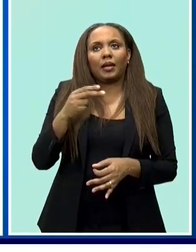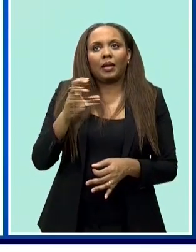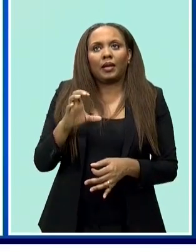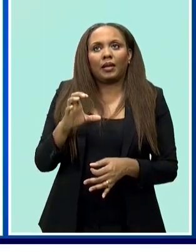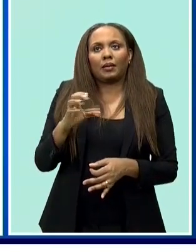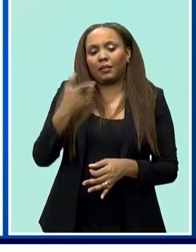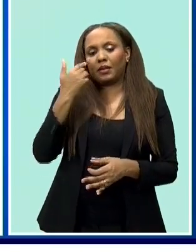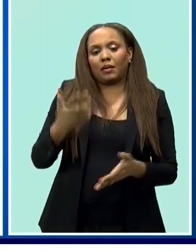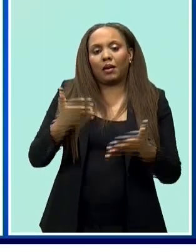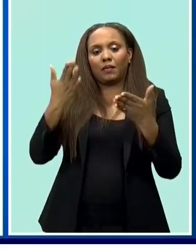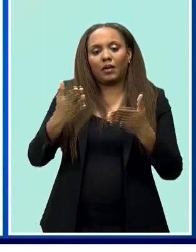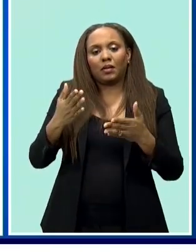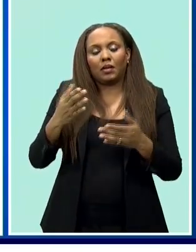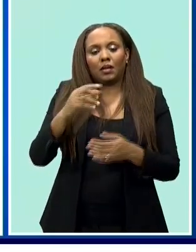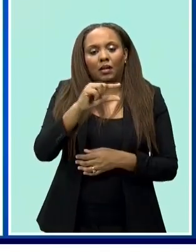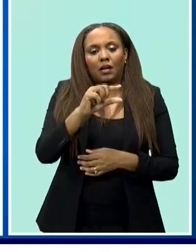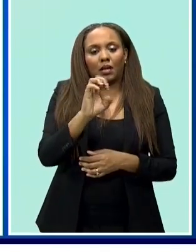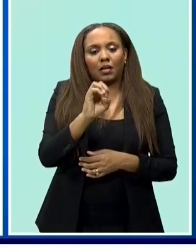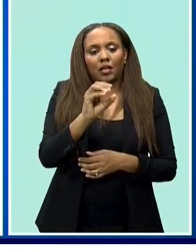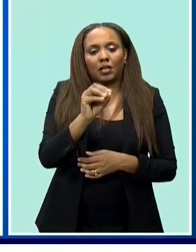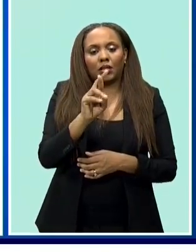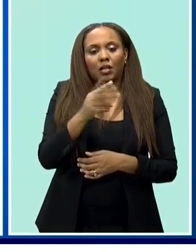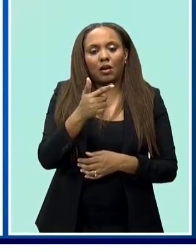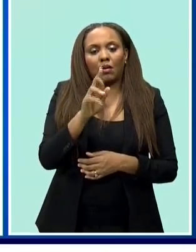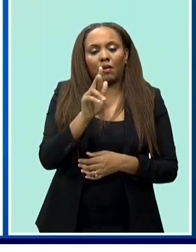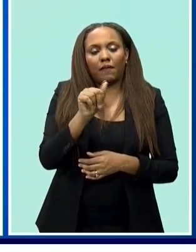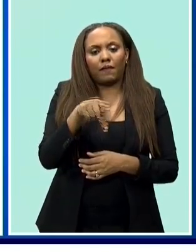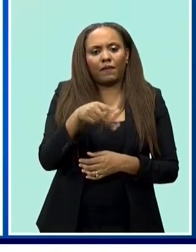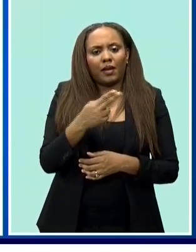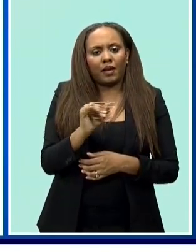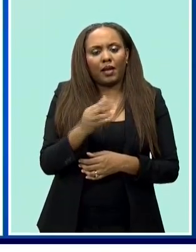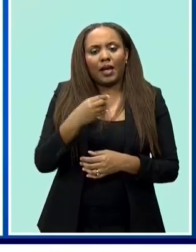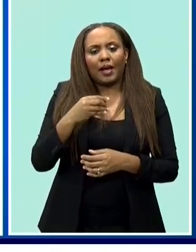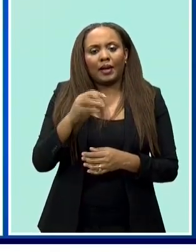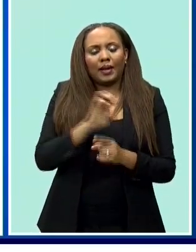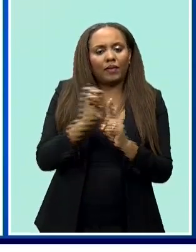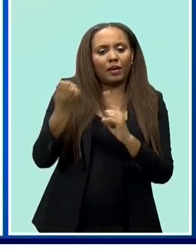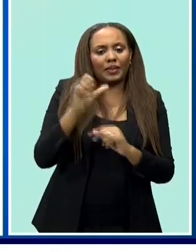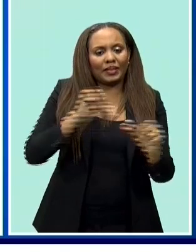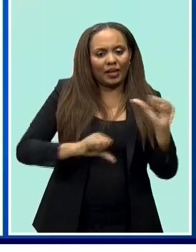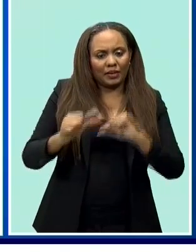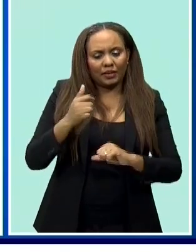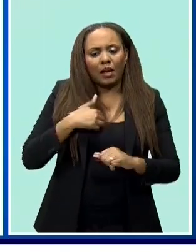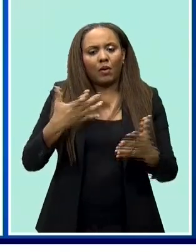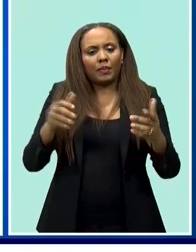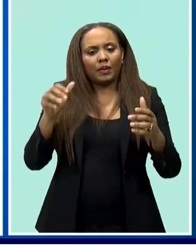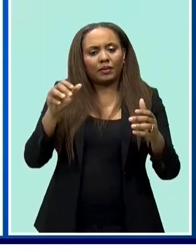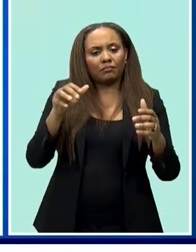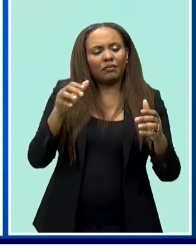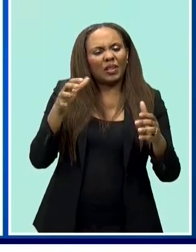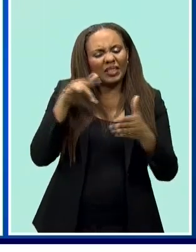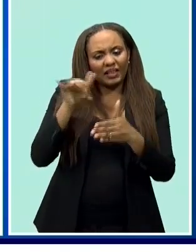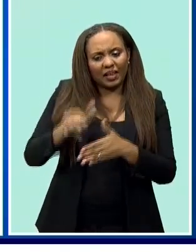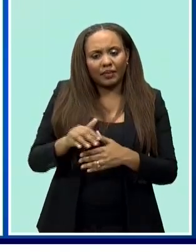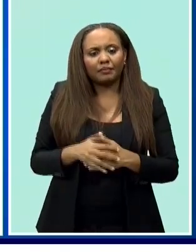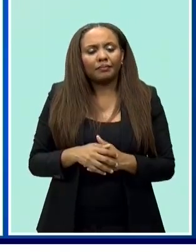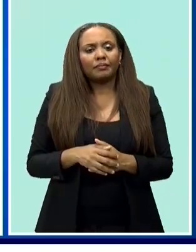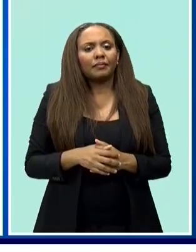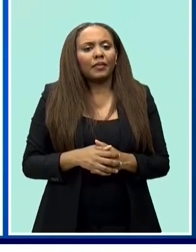offer geography and environmental science, and I want to be an environmental scientist or a meteorologist. I was told of the